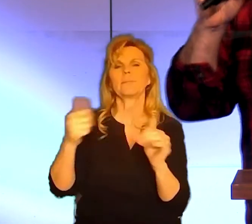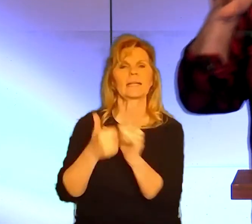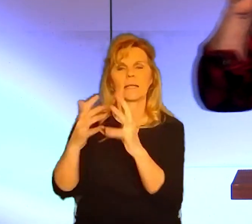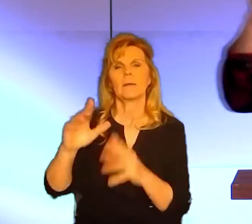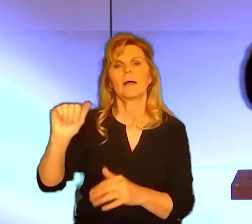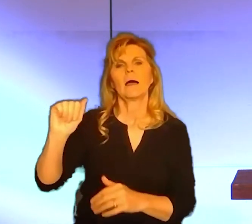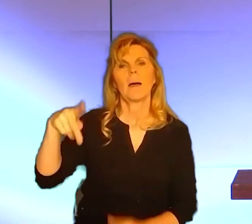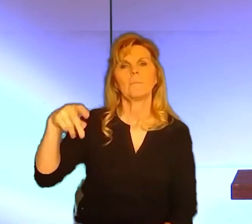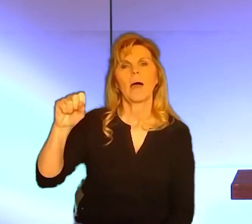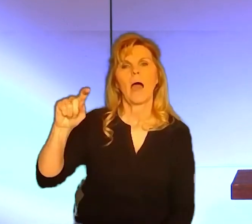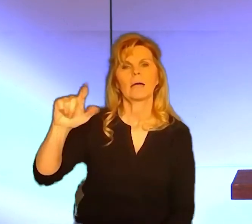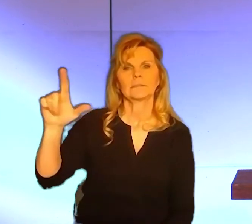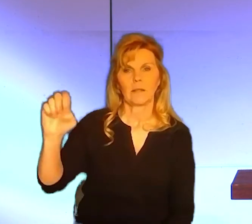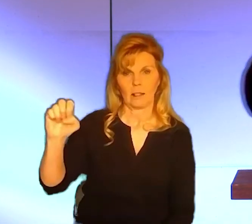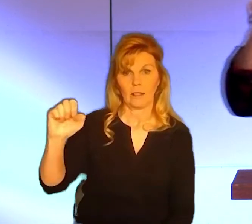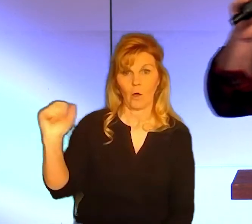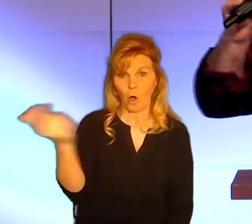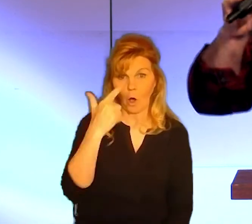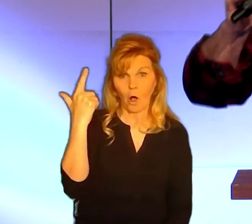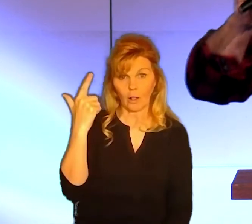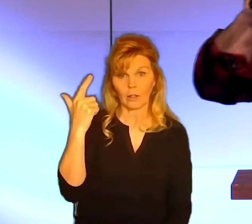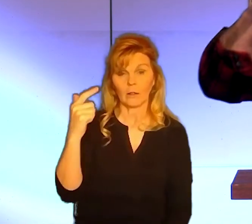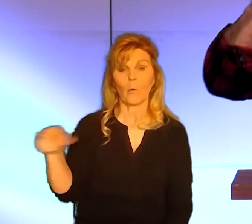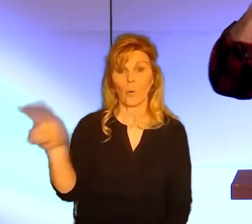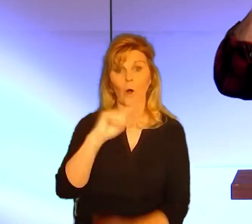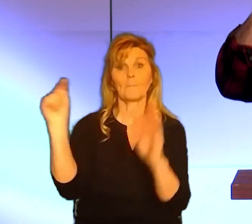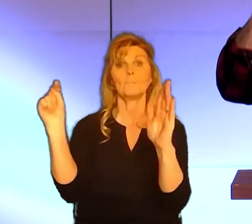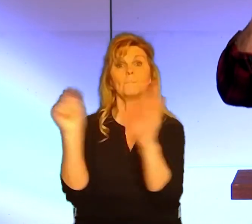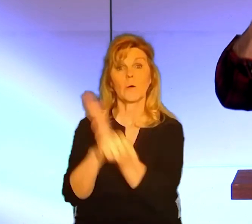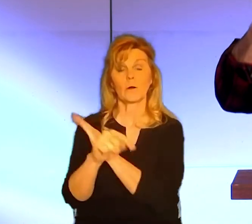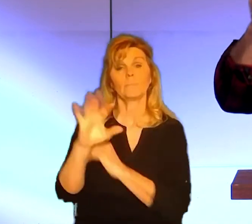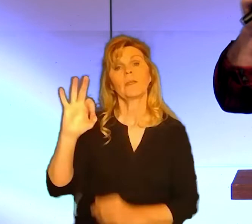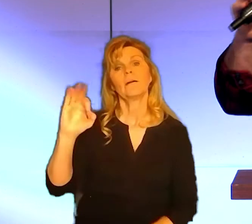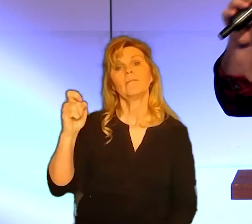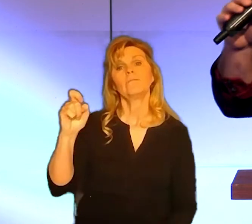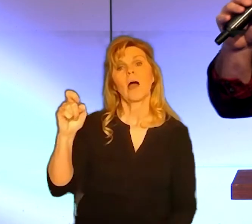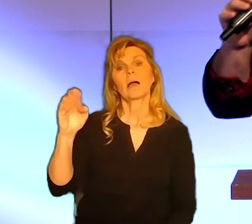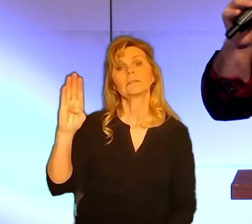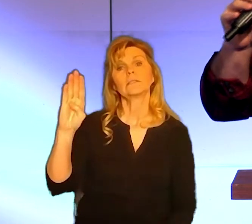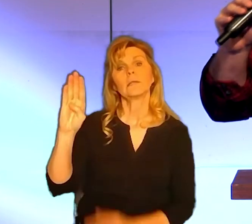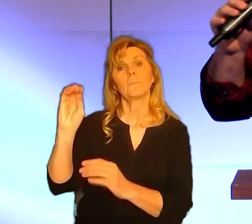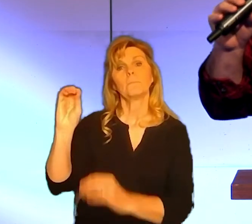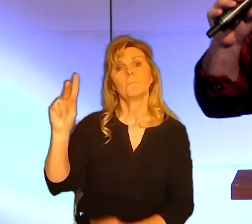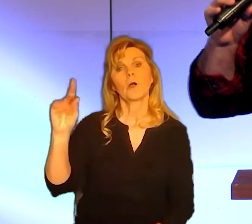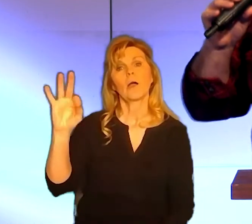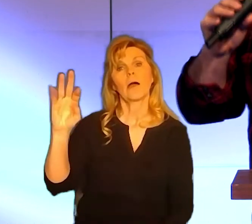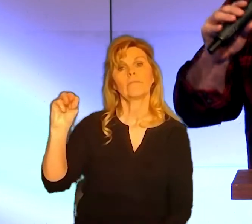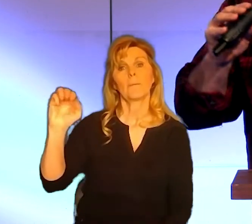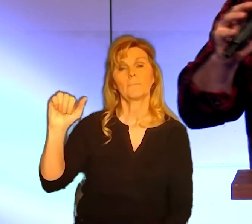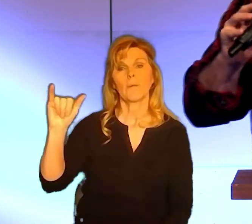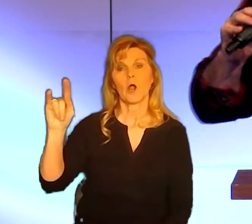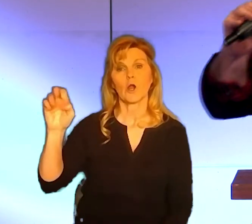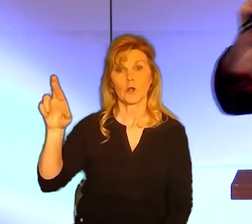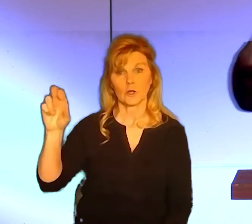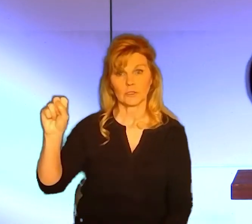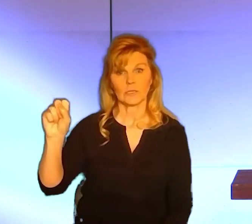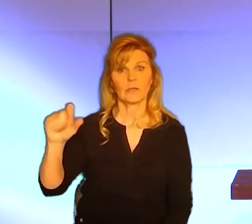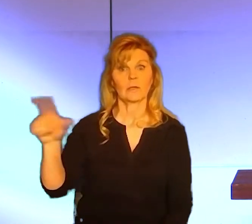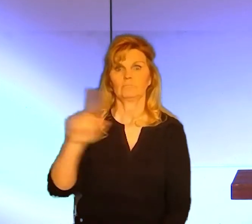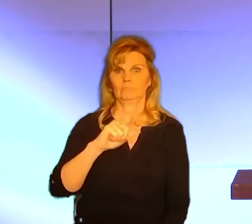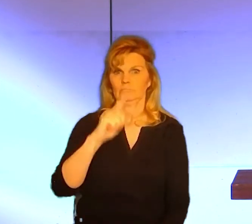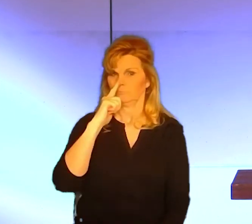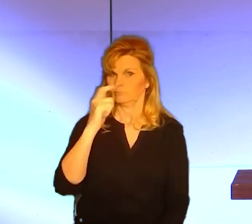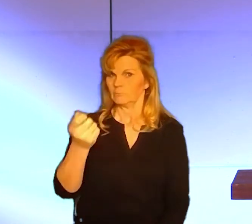Every single apostle during this time was put to death. Fox's Book of Martyrs, you should check it out. It's crazy, the stories of